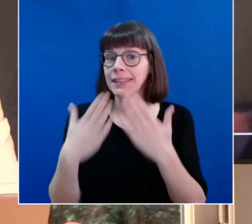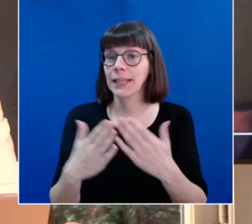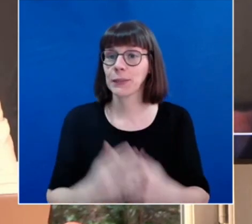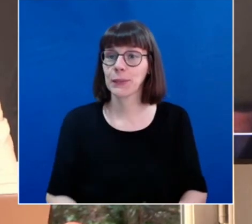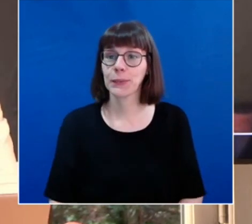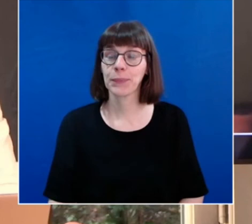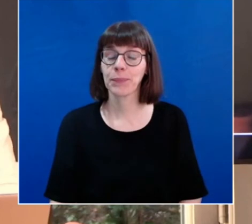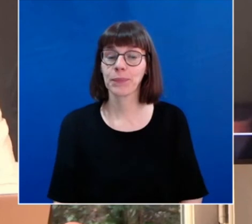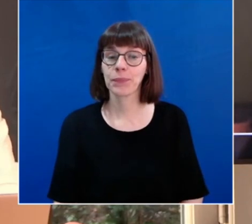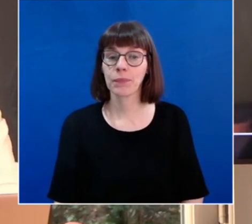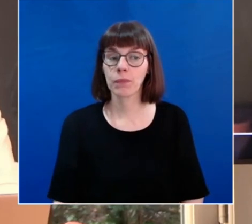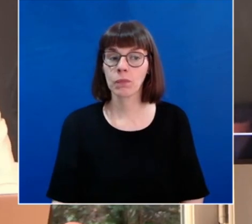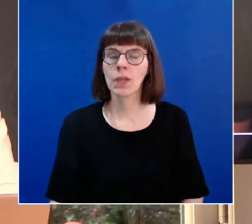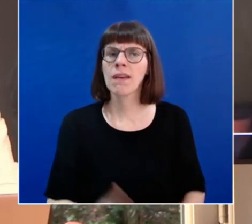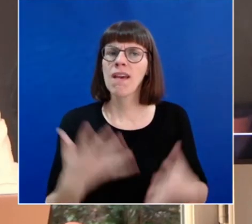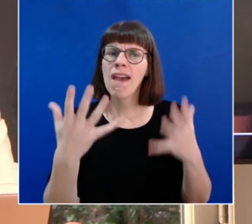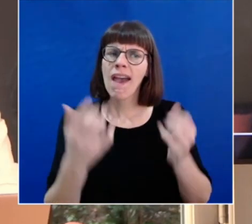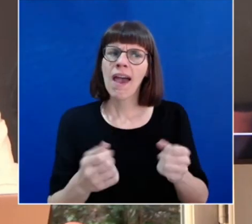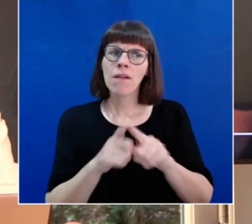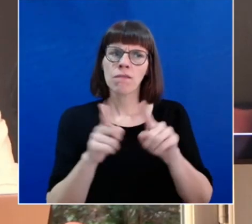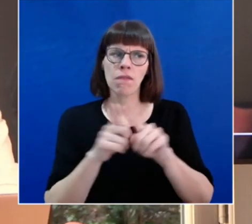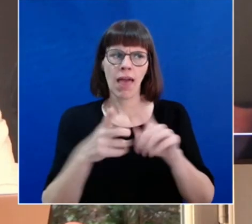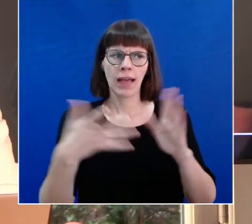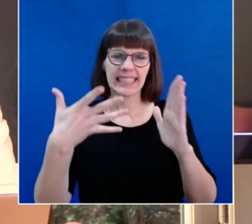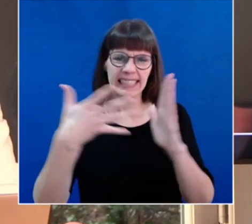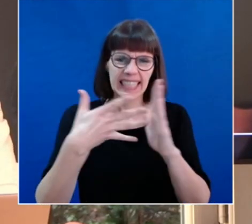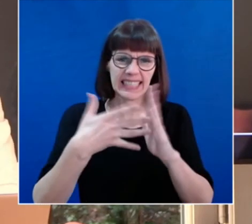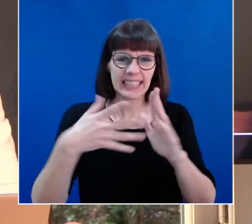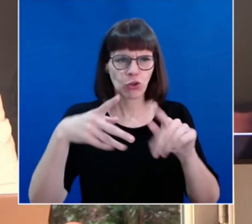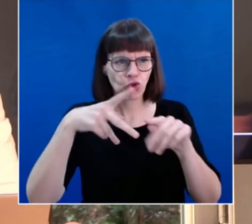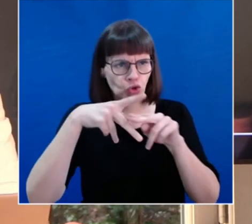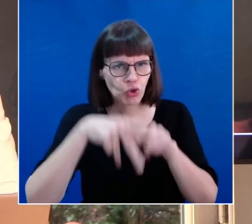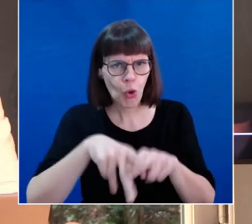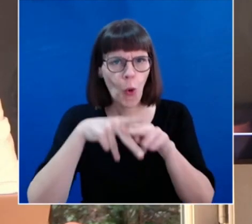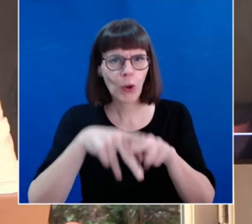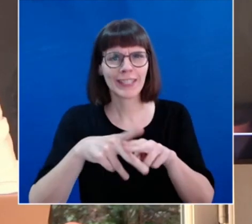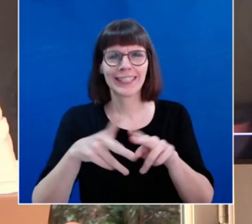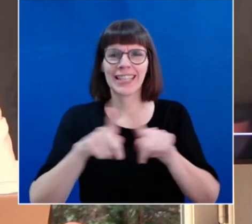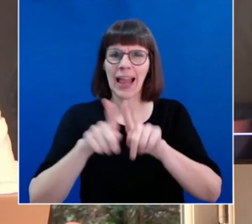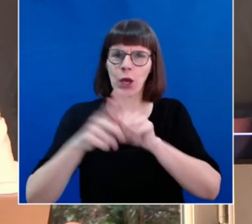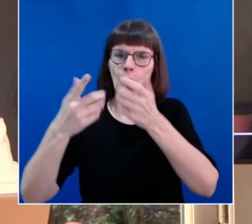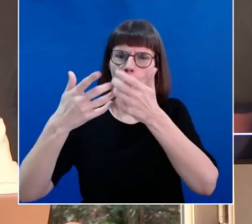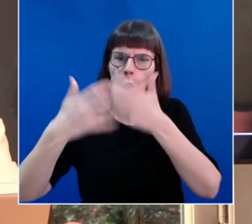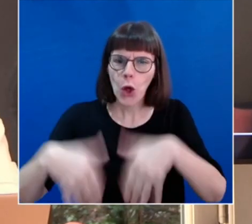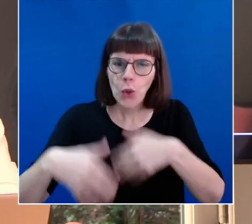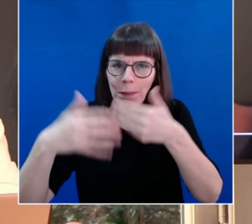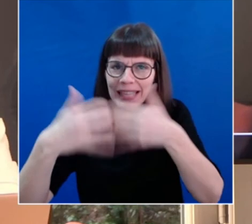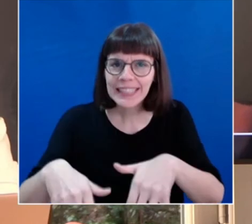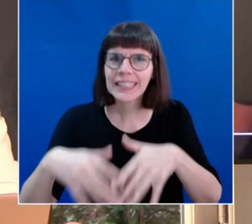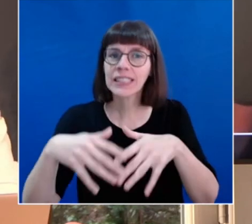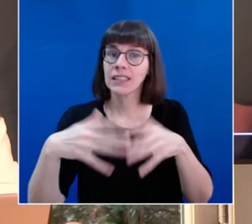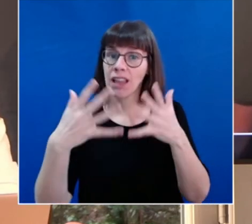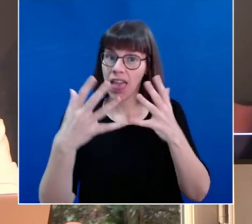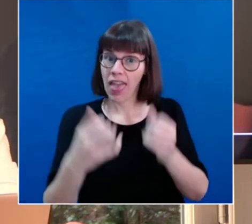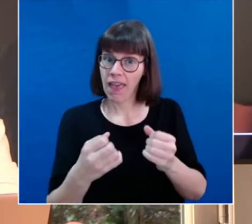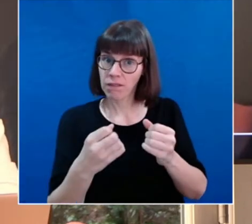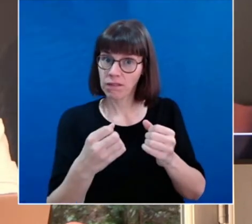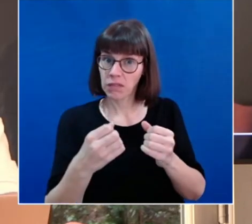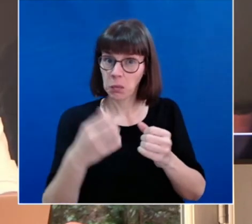automatic testing tools, or integration testing tools for Blazor application?